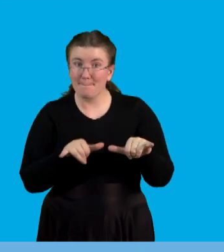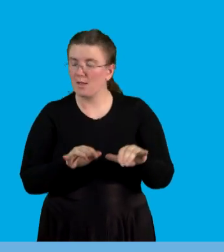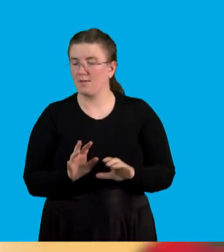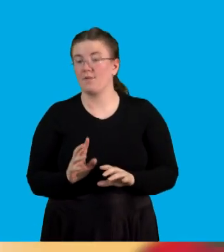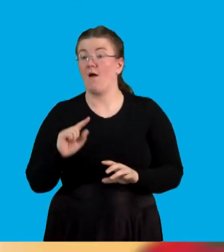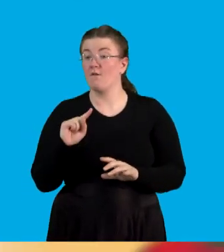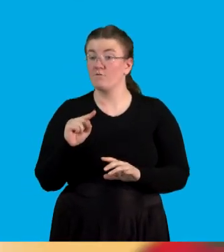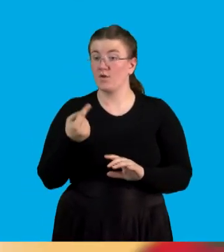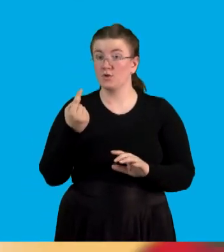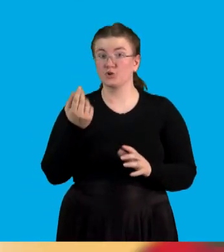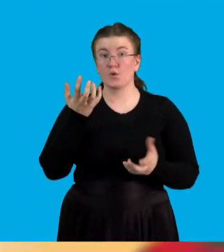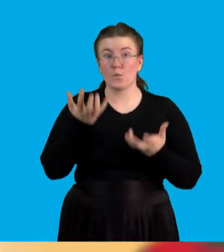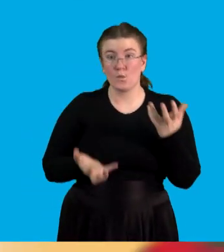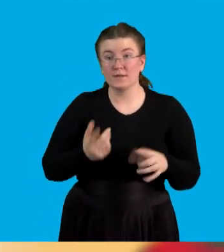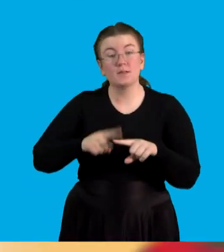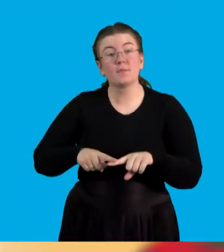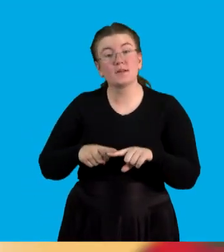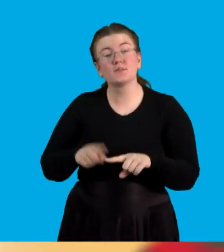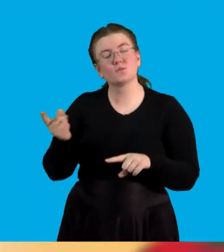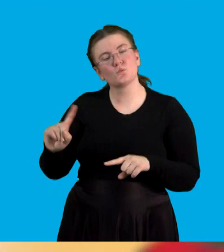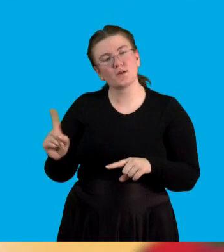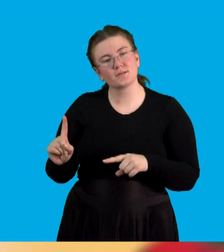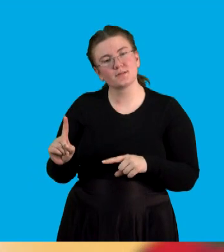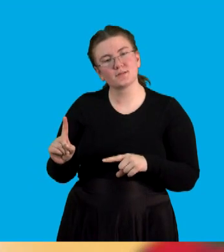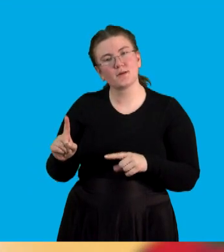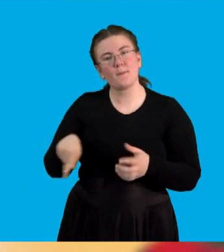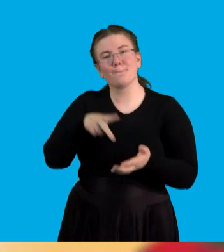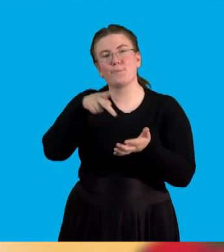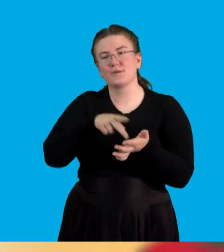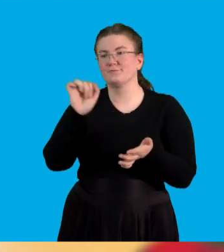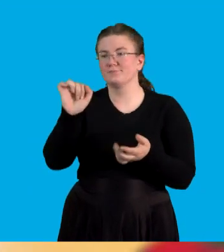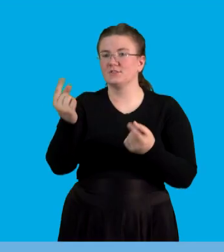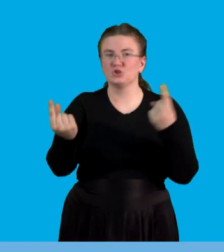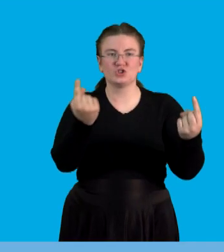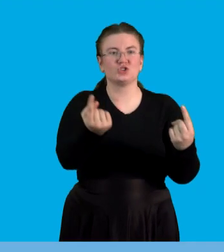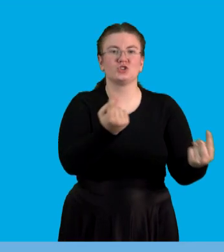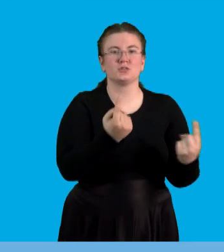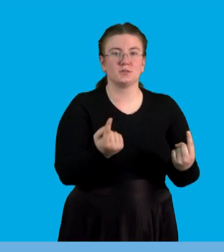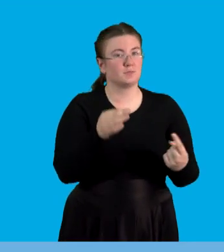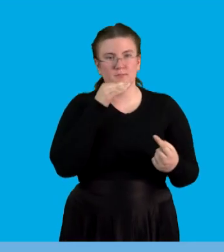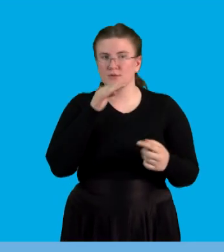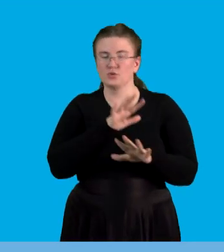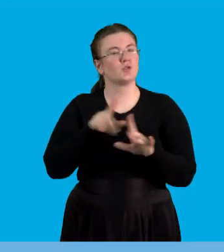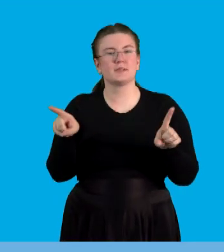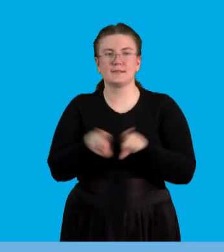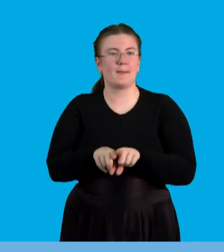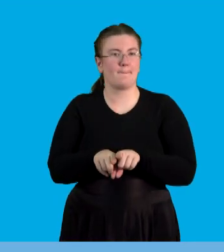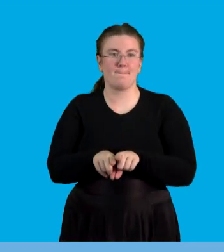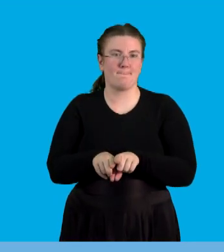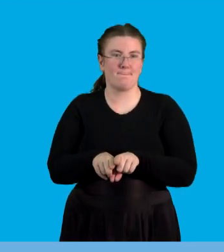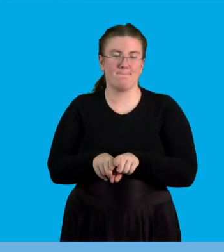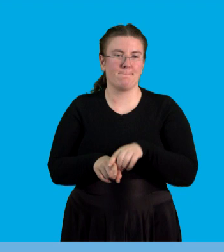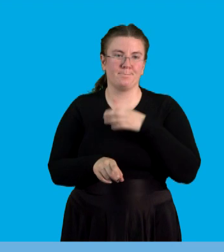object depends on where it is in the universe. So which then means it is not the same. That means it is not the